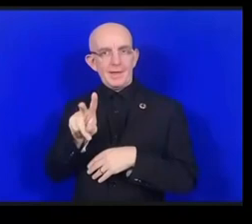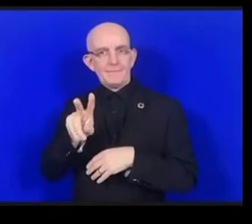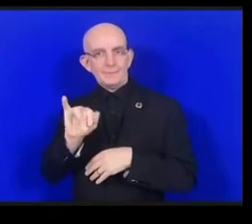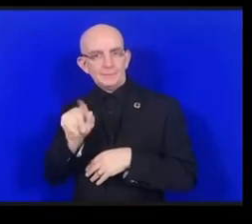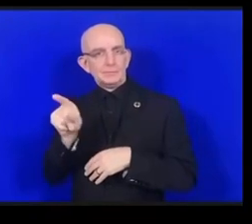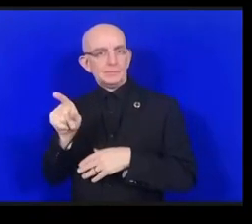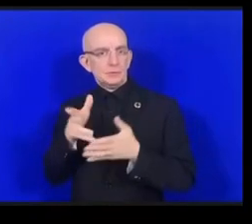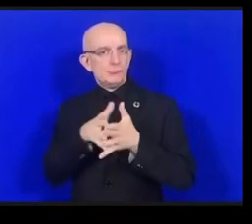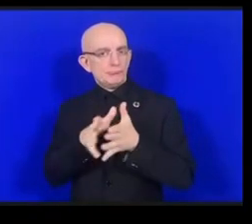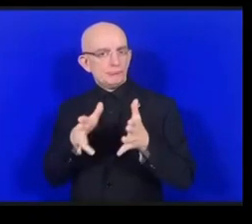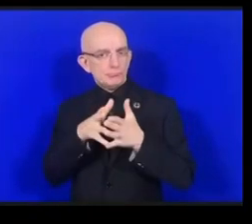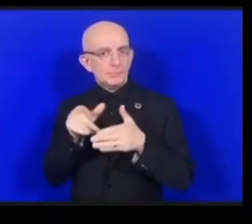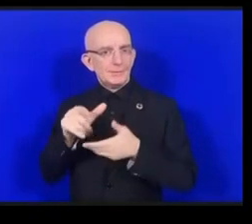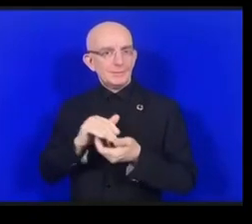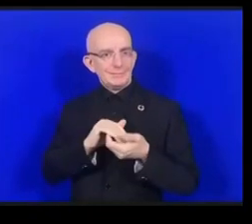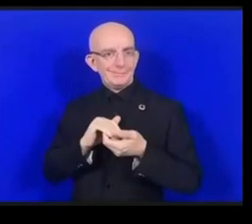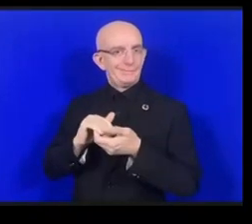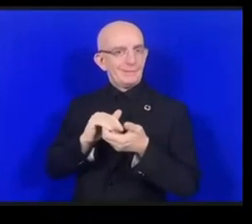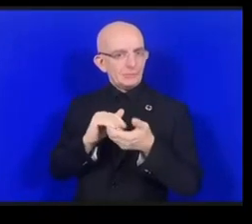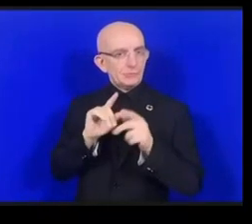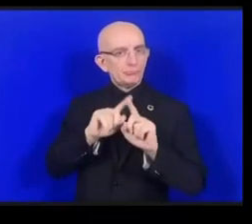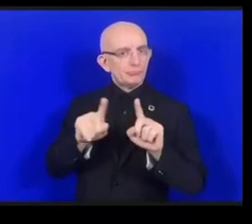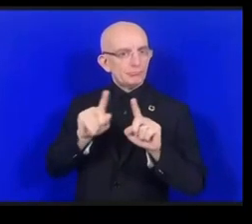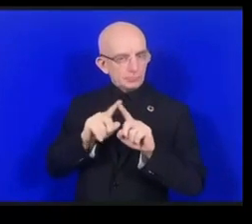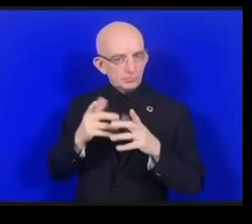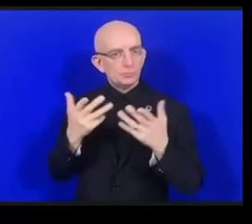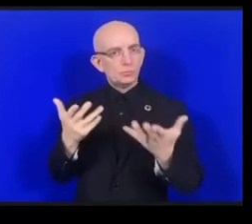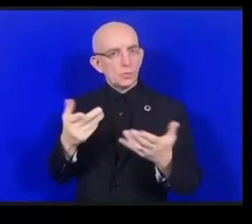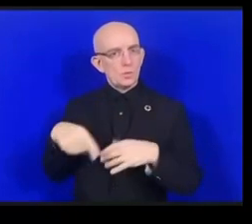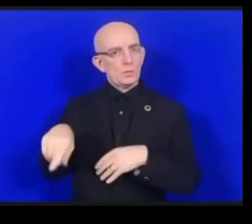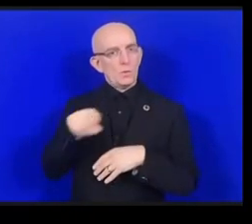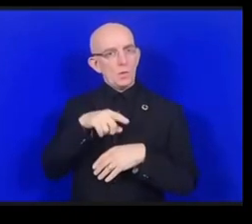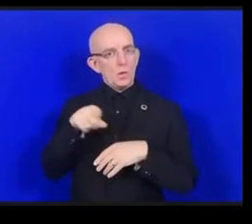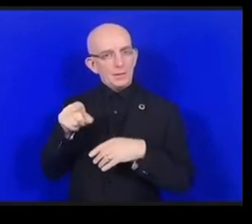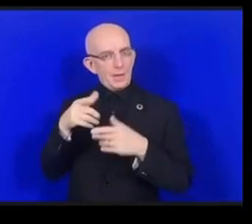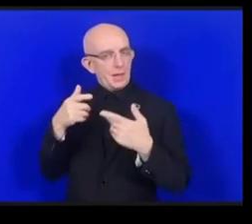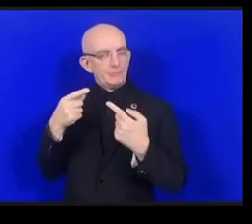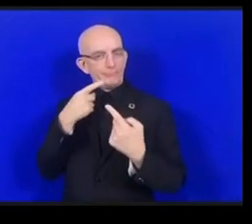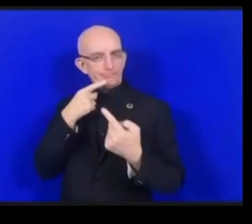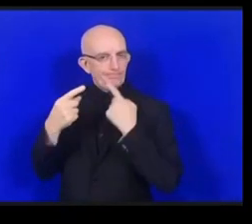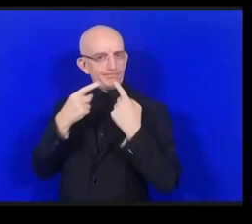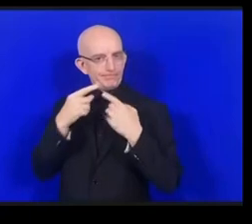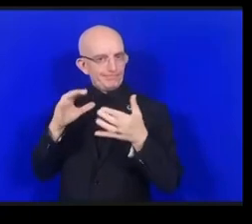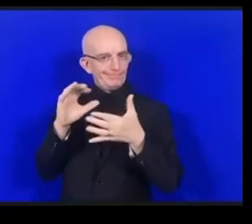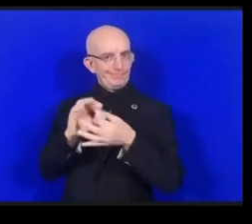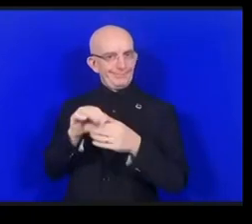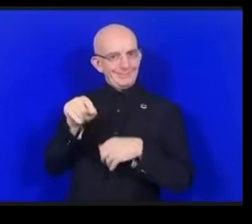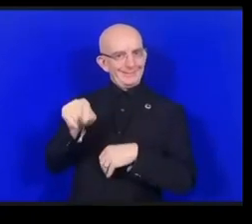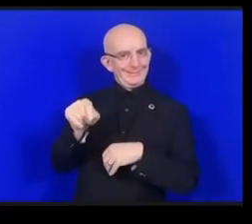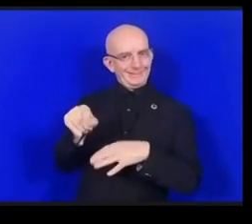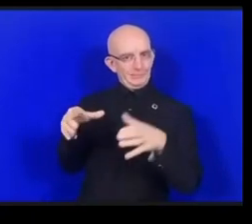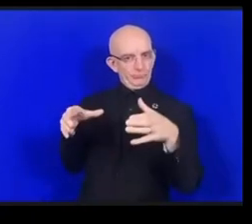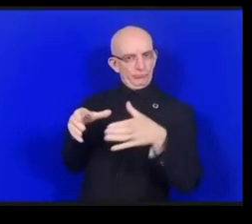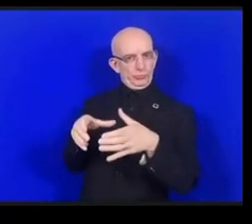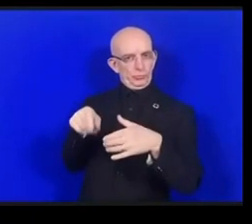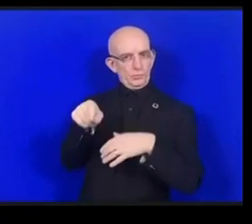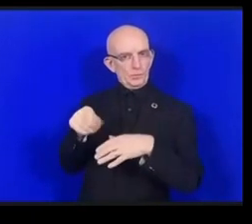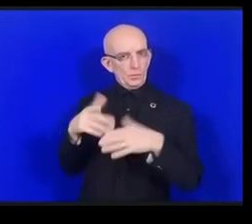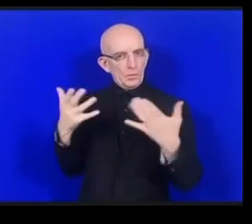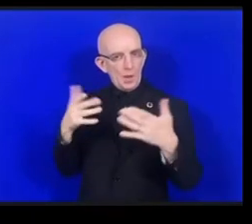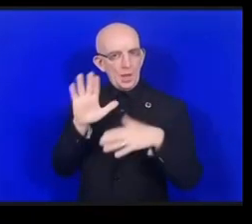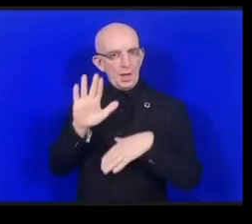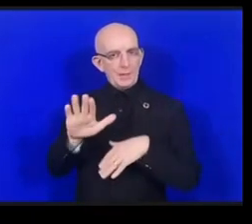is one of the most grownup Dynamic collisions I think uh so you have a long-standing experience in